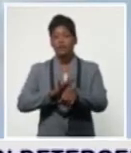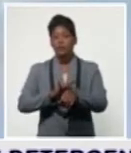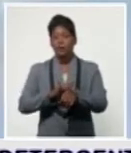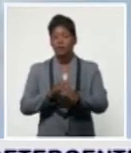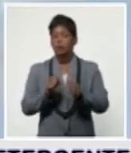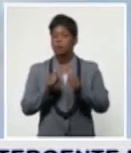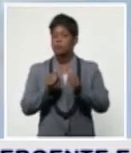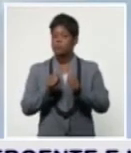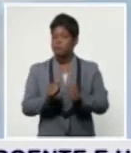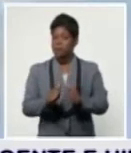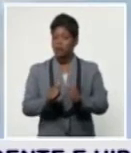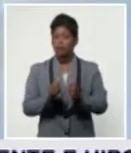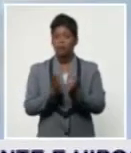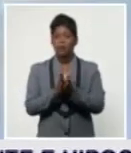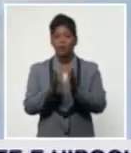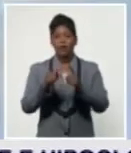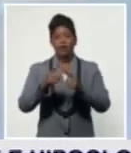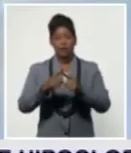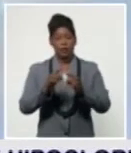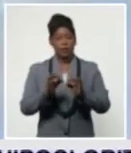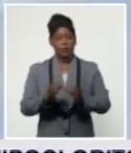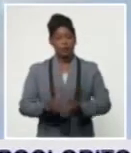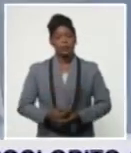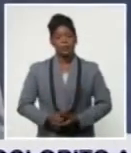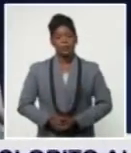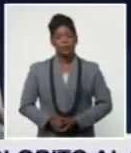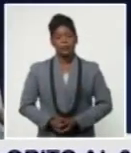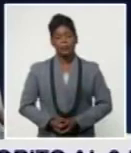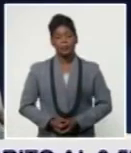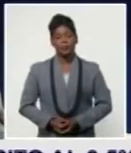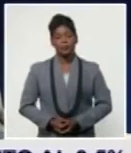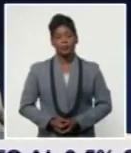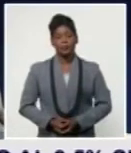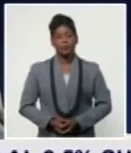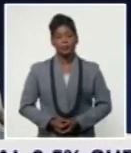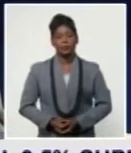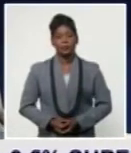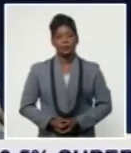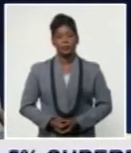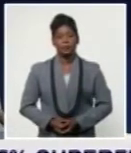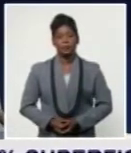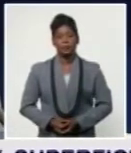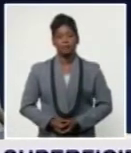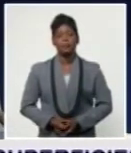without reporting cases of the disease over the last 15 days.